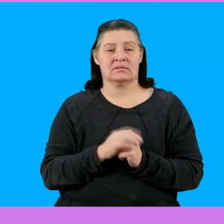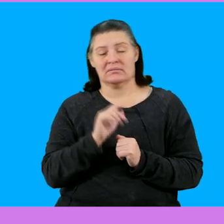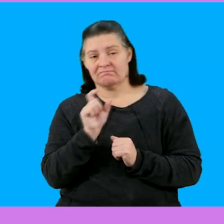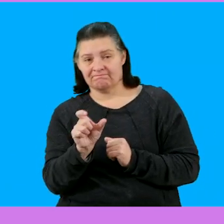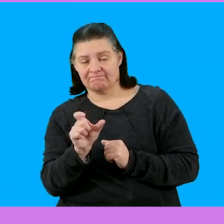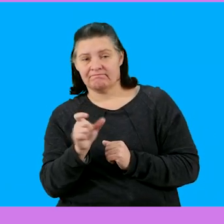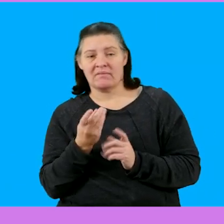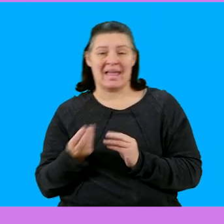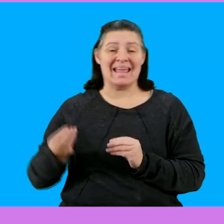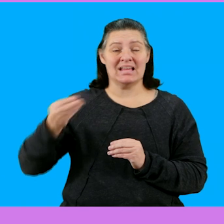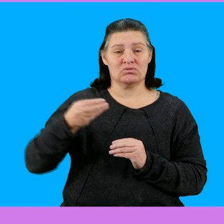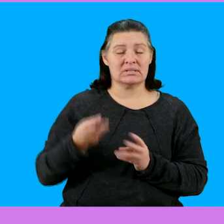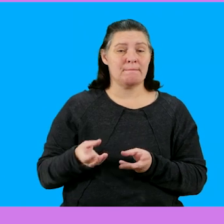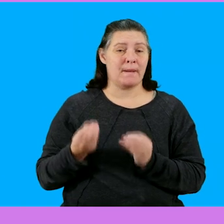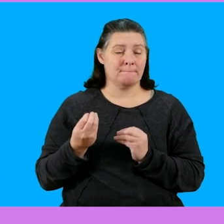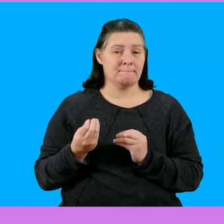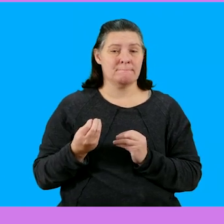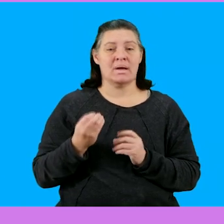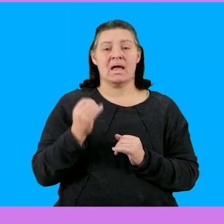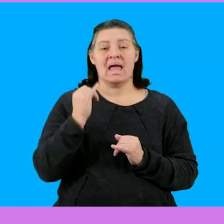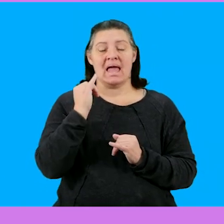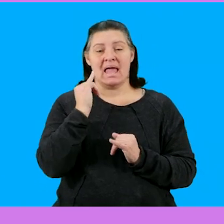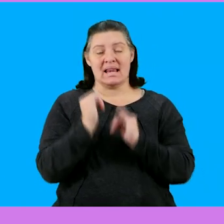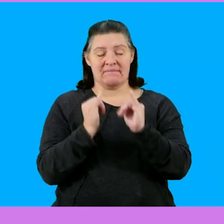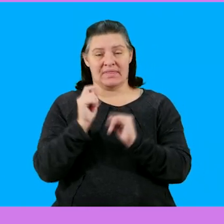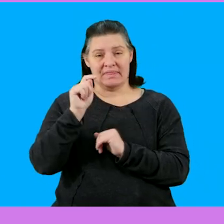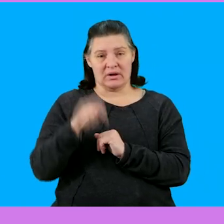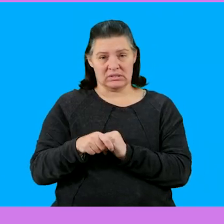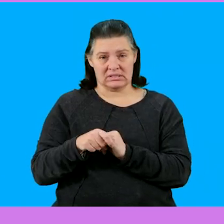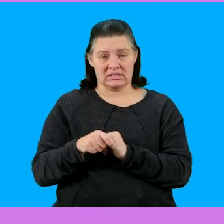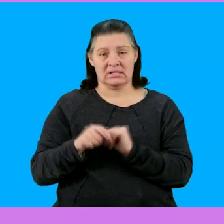That will give us interest of